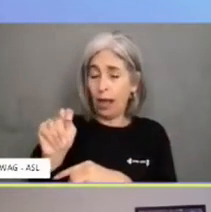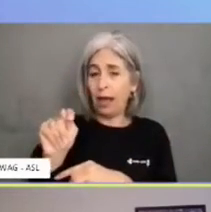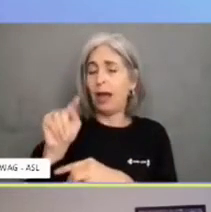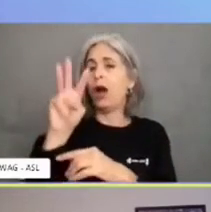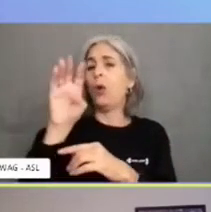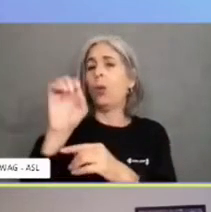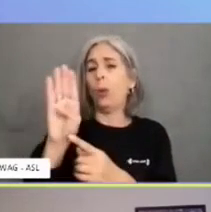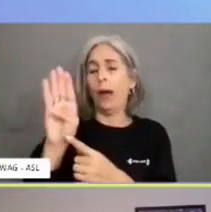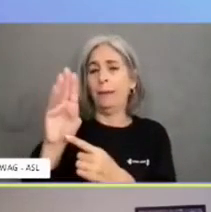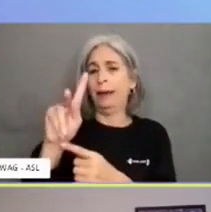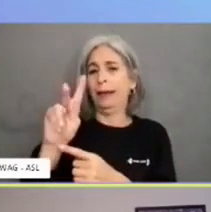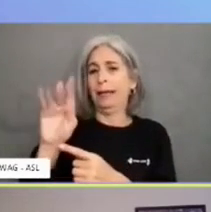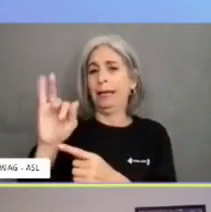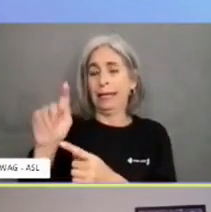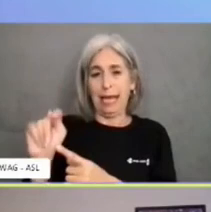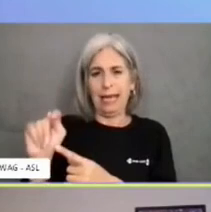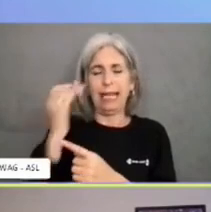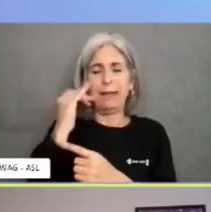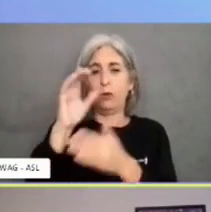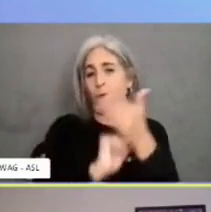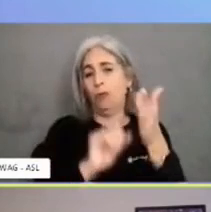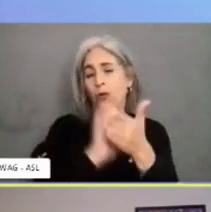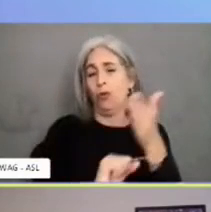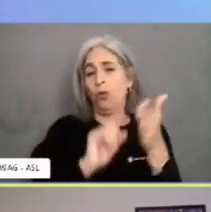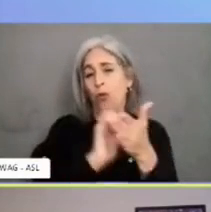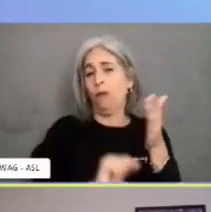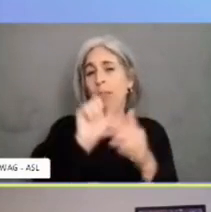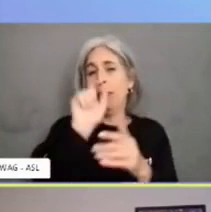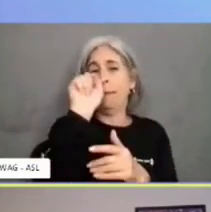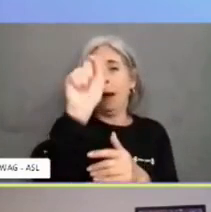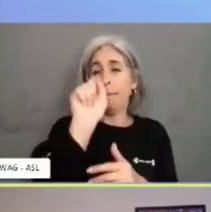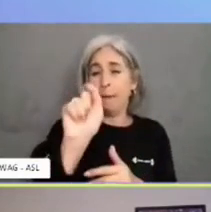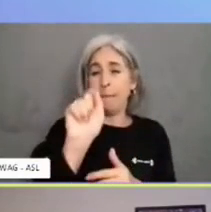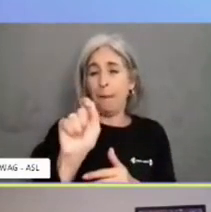remove the bullets, let's say this is the golden age of minimalism, right?